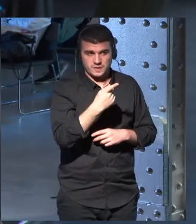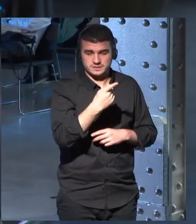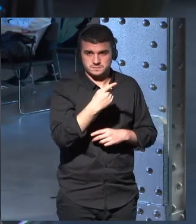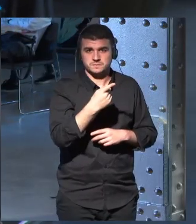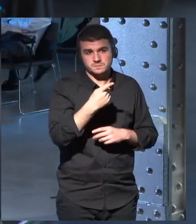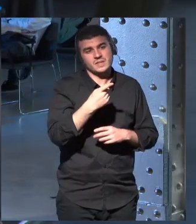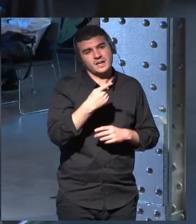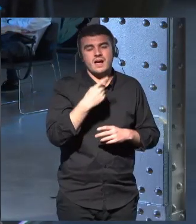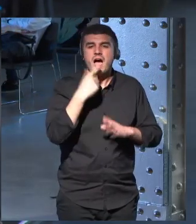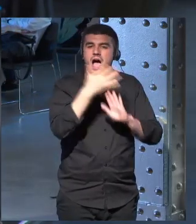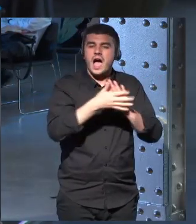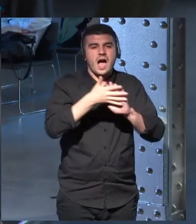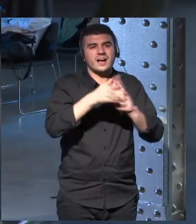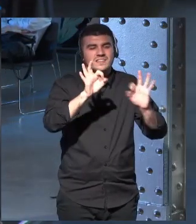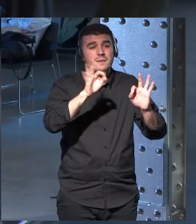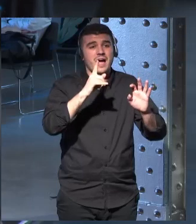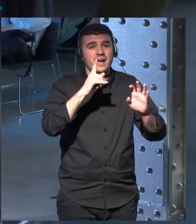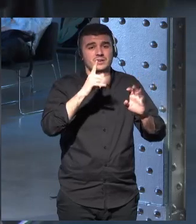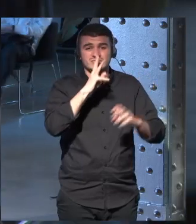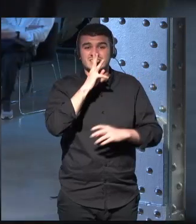a student at the University of Texas.